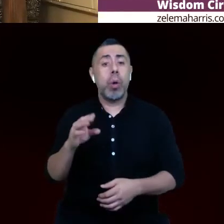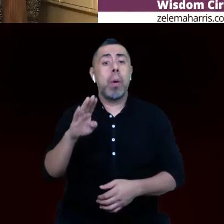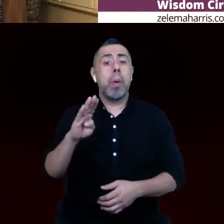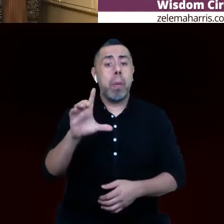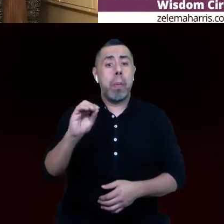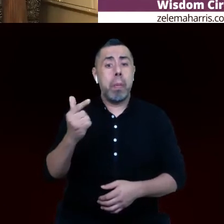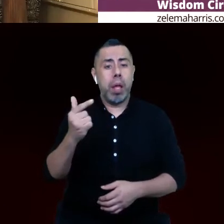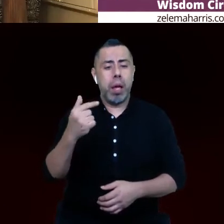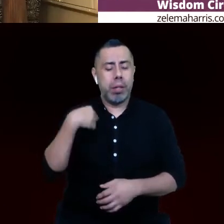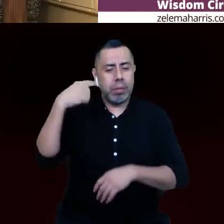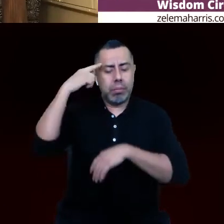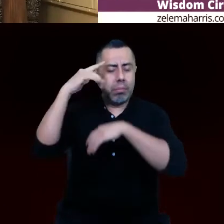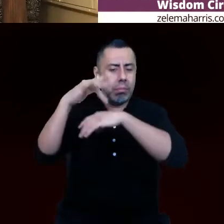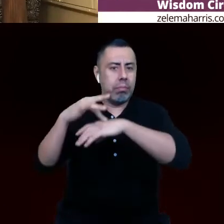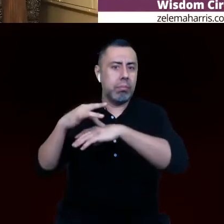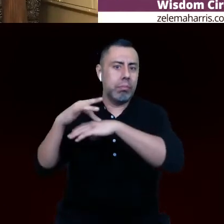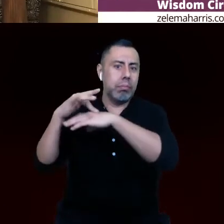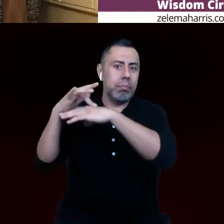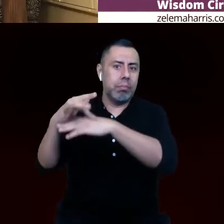my mind since